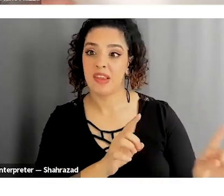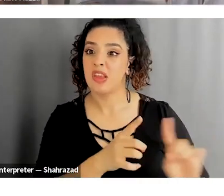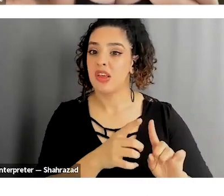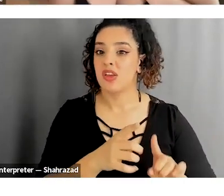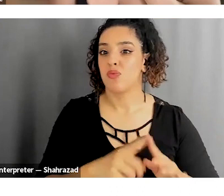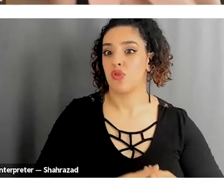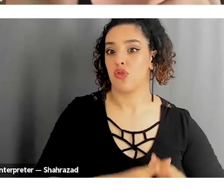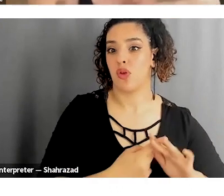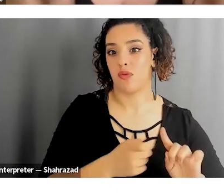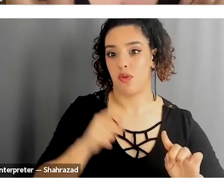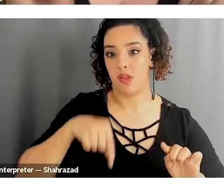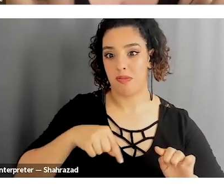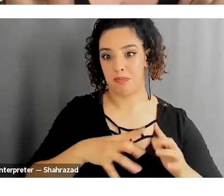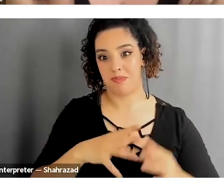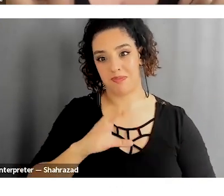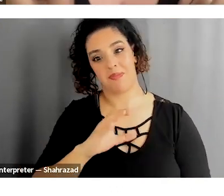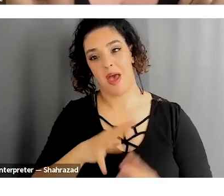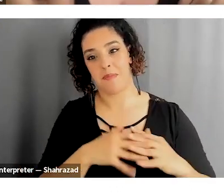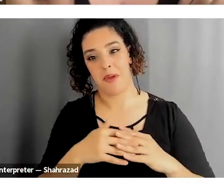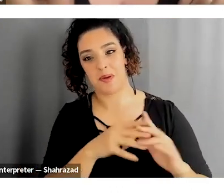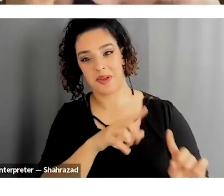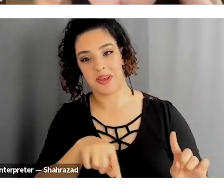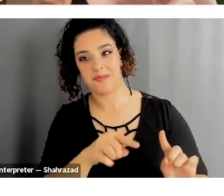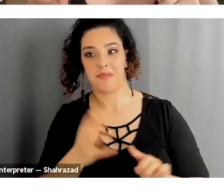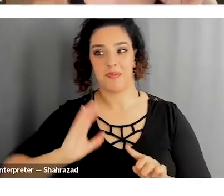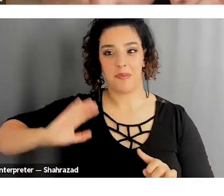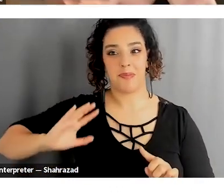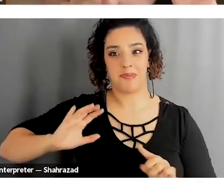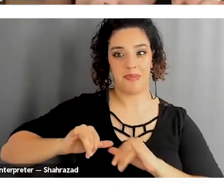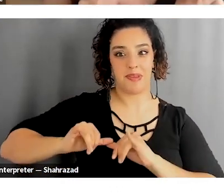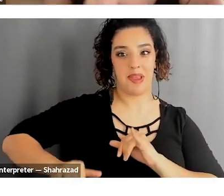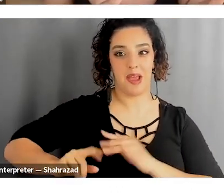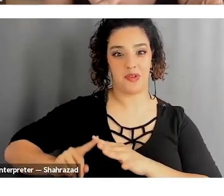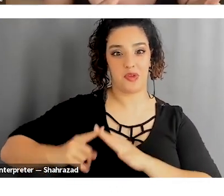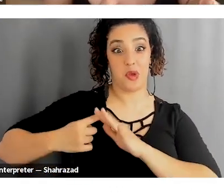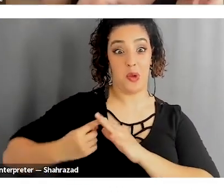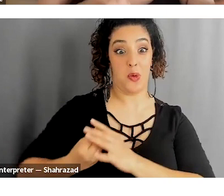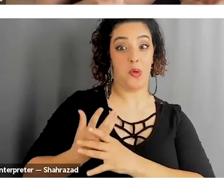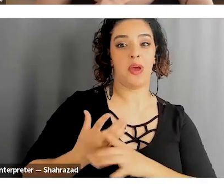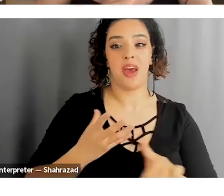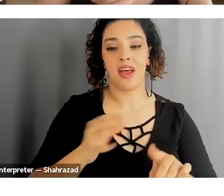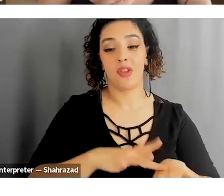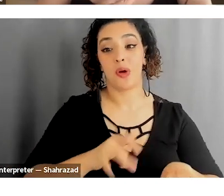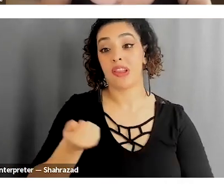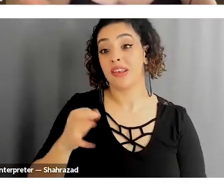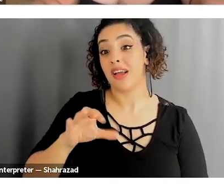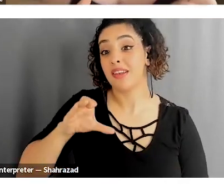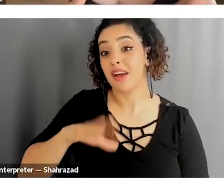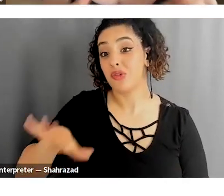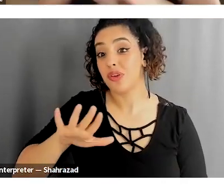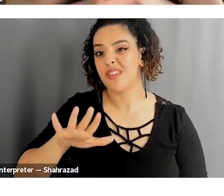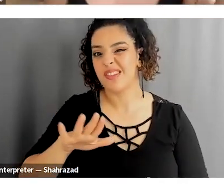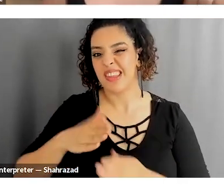the continent for sure, probably, but they grow here. And in fact, in the early 1900s, end of 1800s,